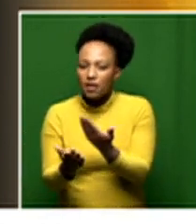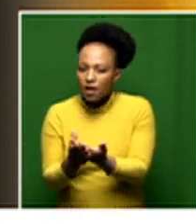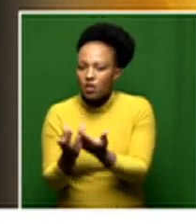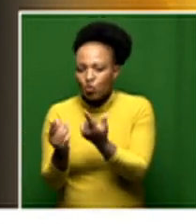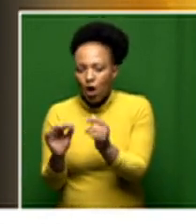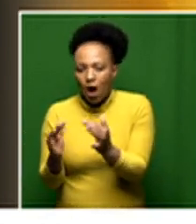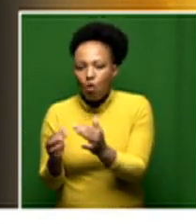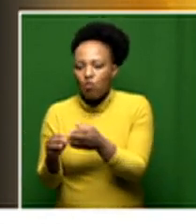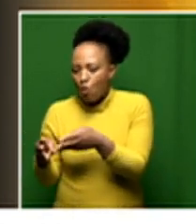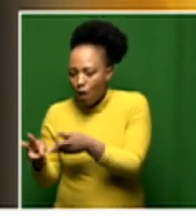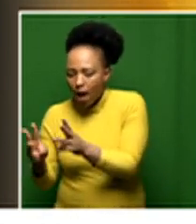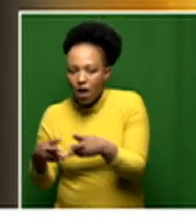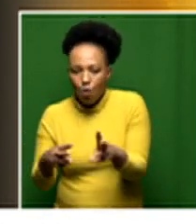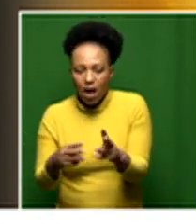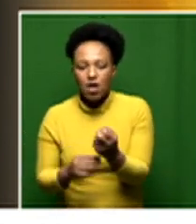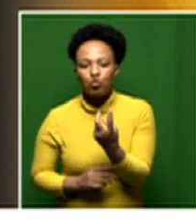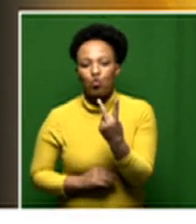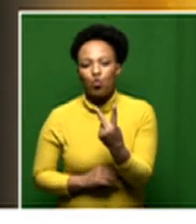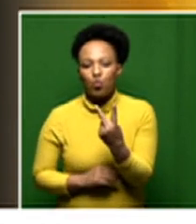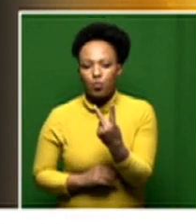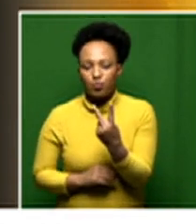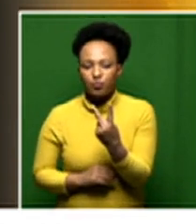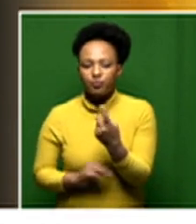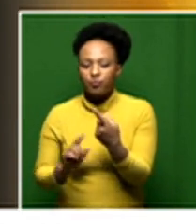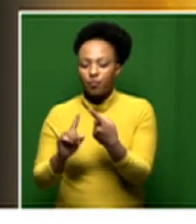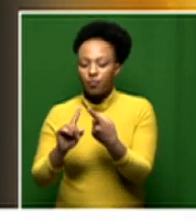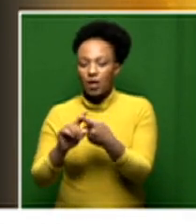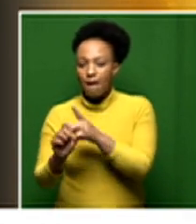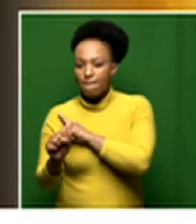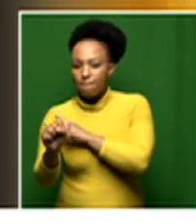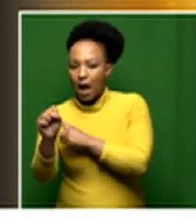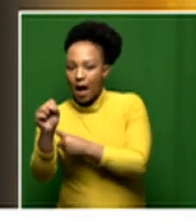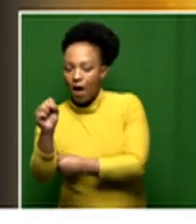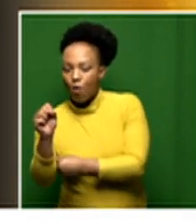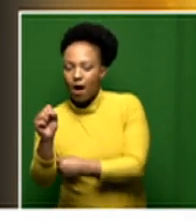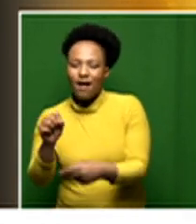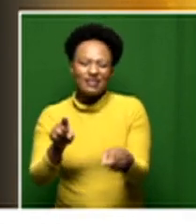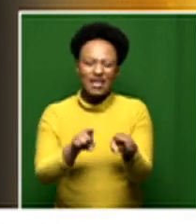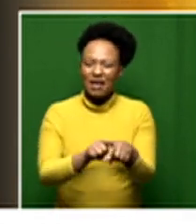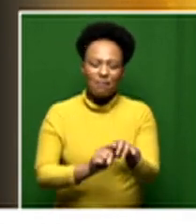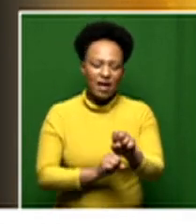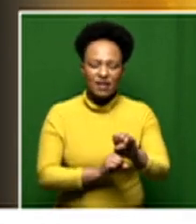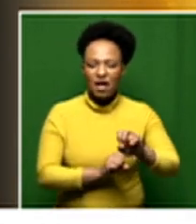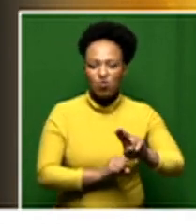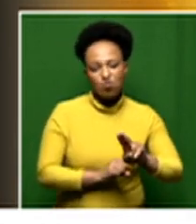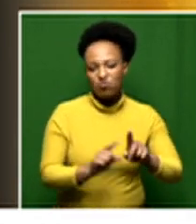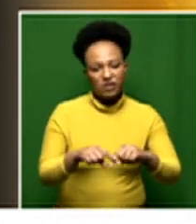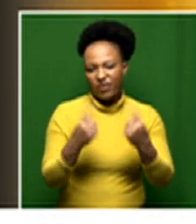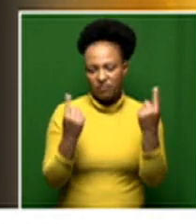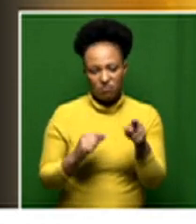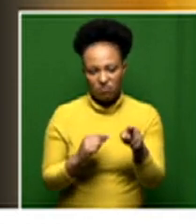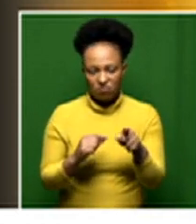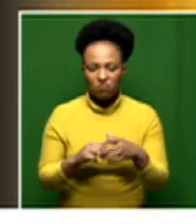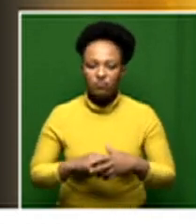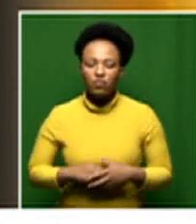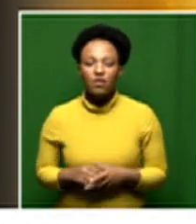ways. The one power is not dissimilar to the SIU powers. So basically, if